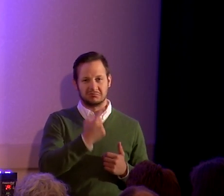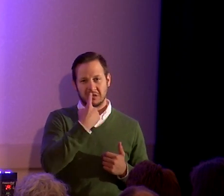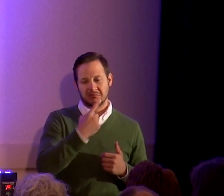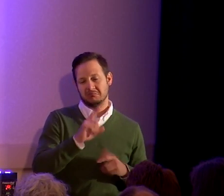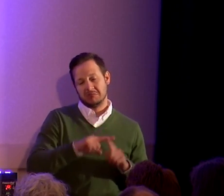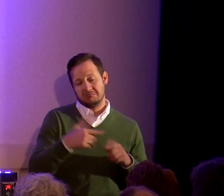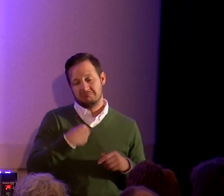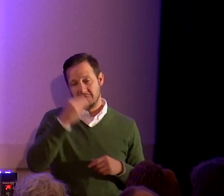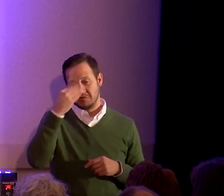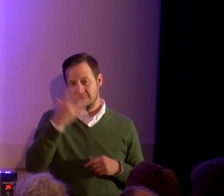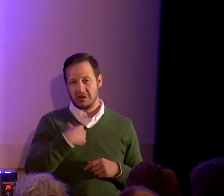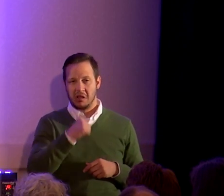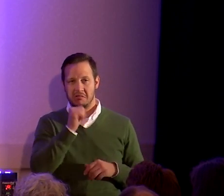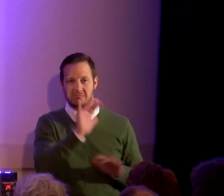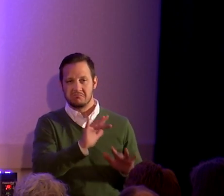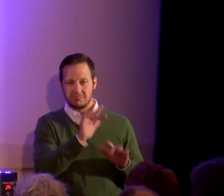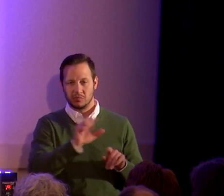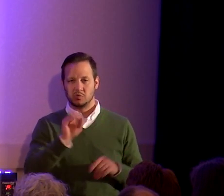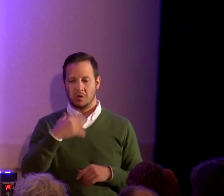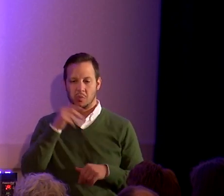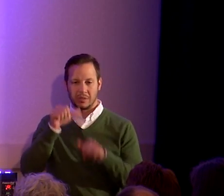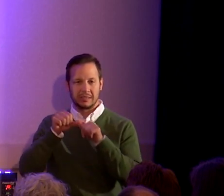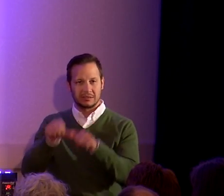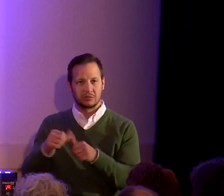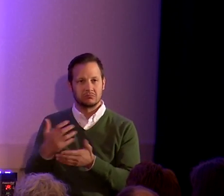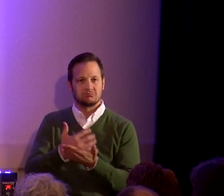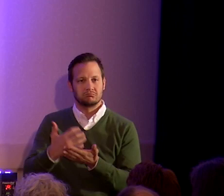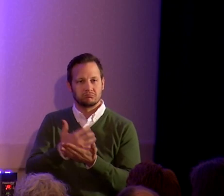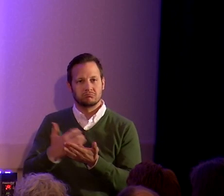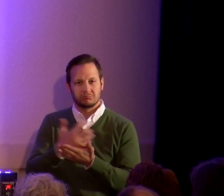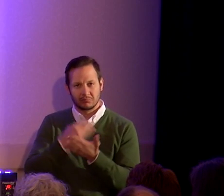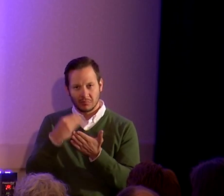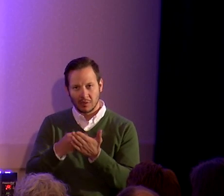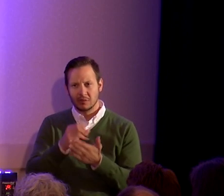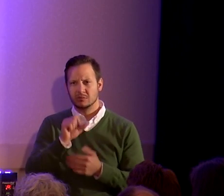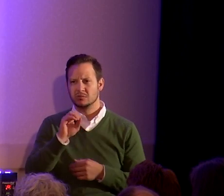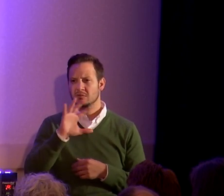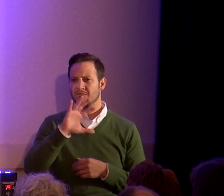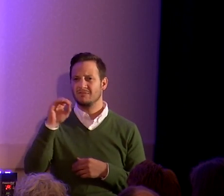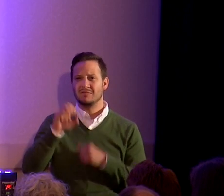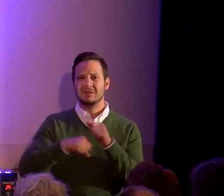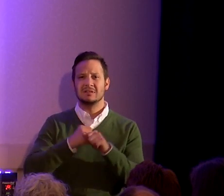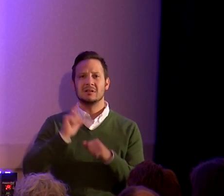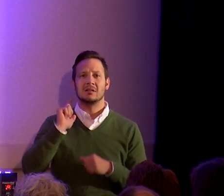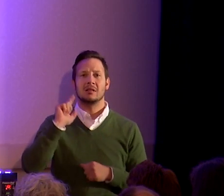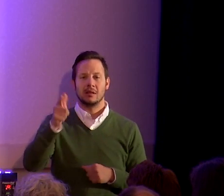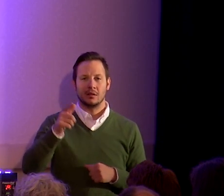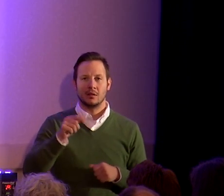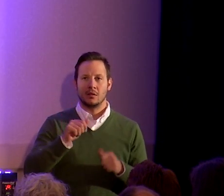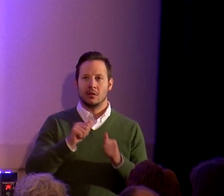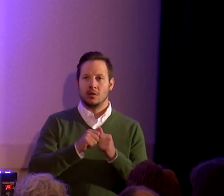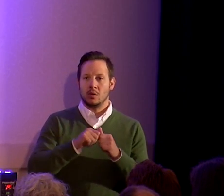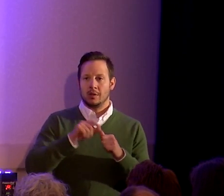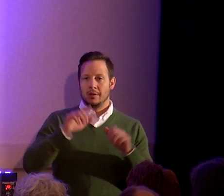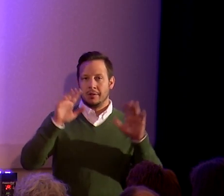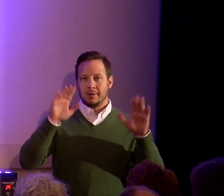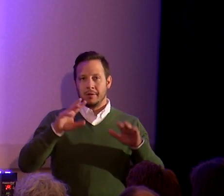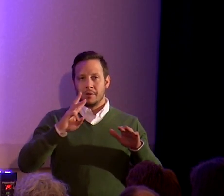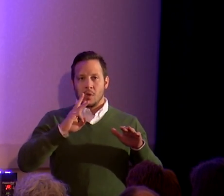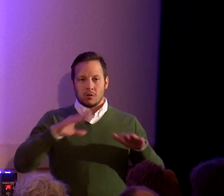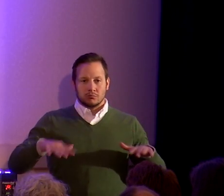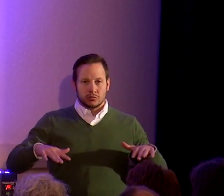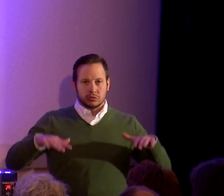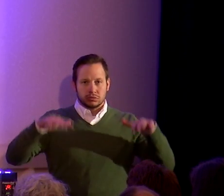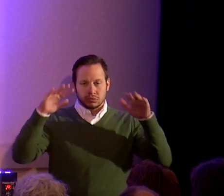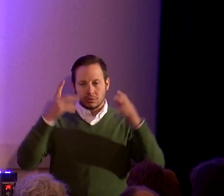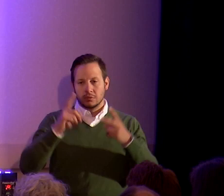practice empathy, so I'm going to continue doing this. And then 50 years down the line, when coastal regions are underwater, and there's wars going